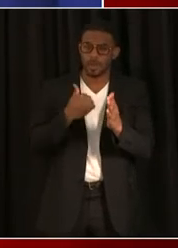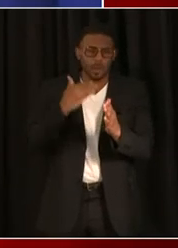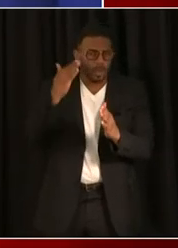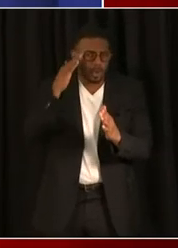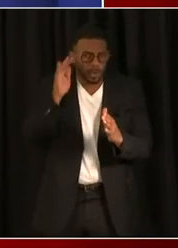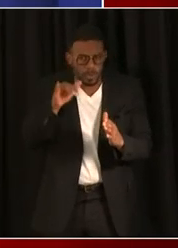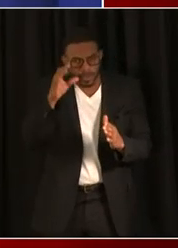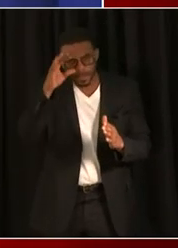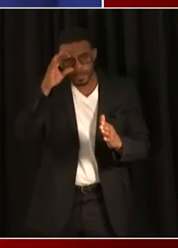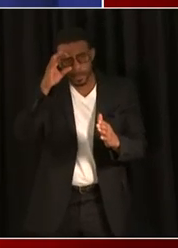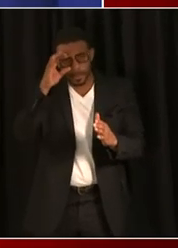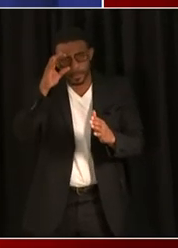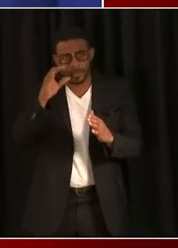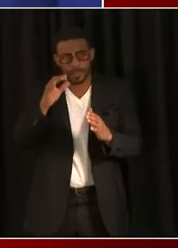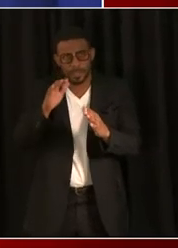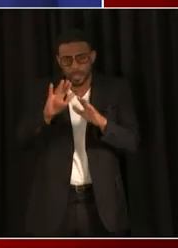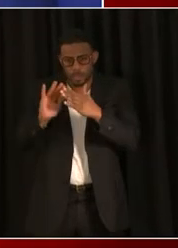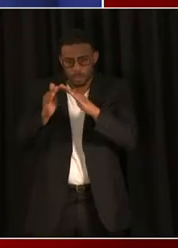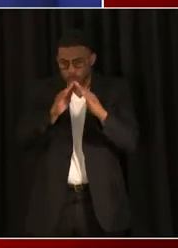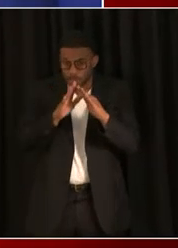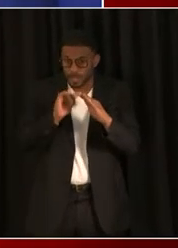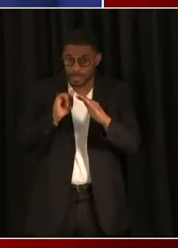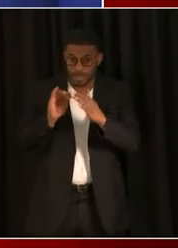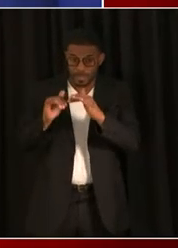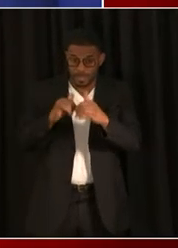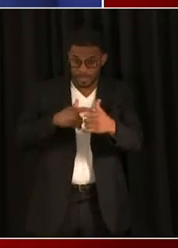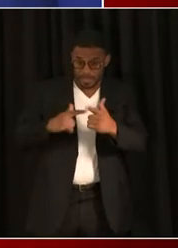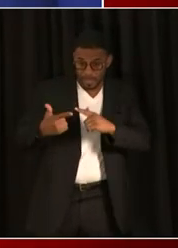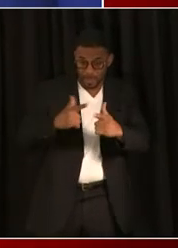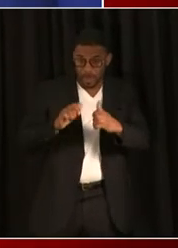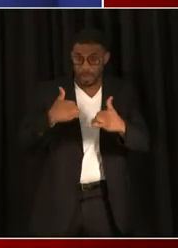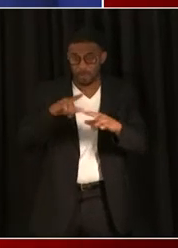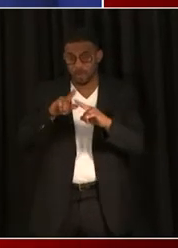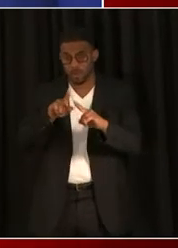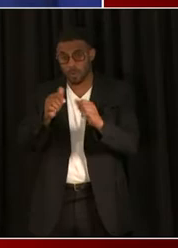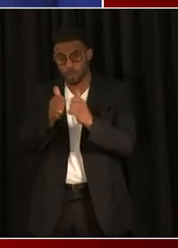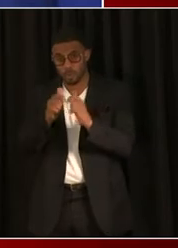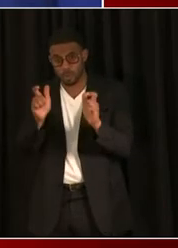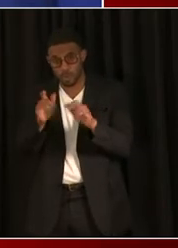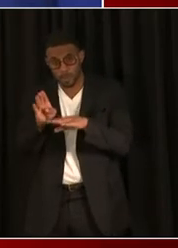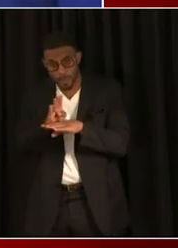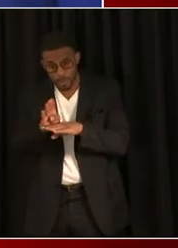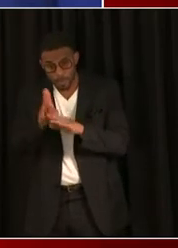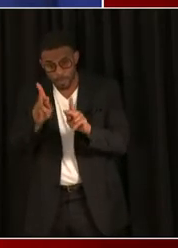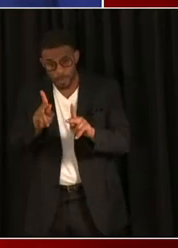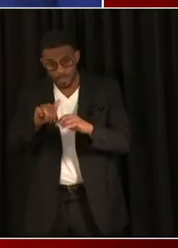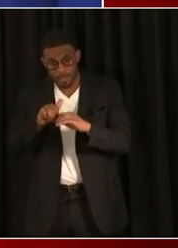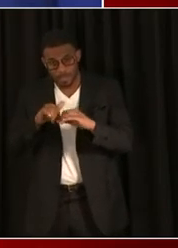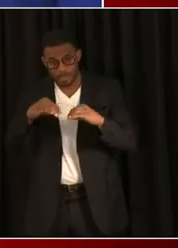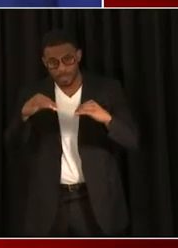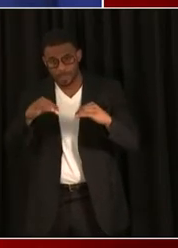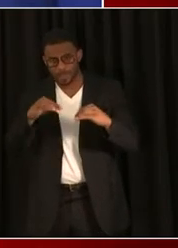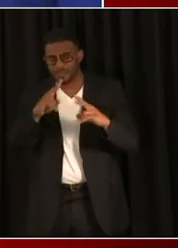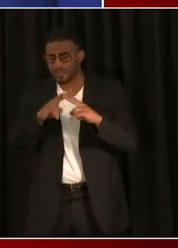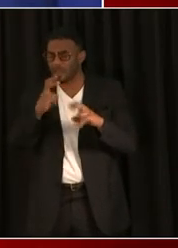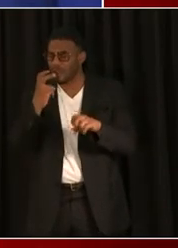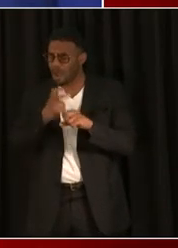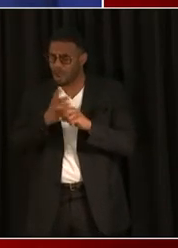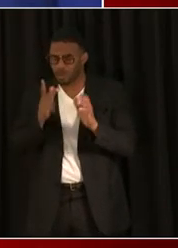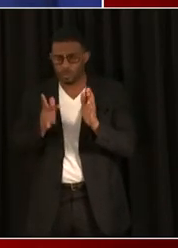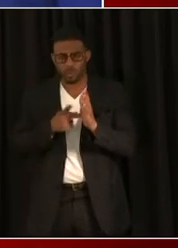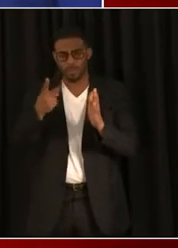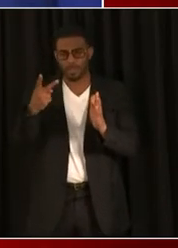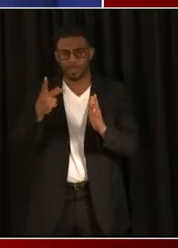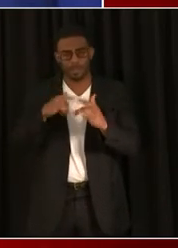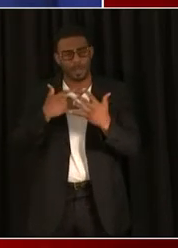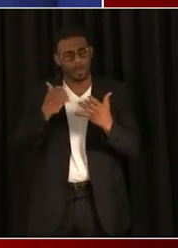we know that the community and the interaction that you have when you're with a small business person in their shop is very hard